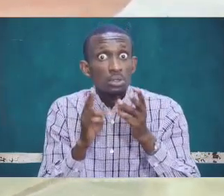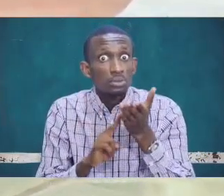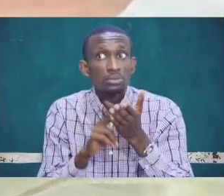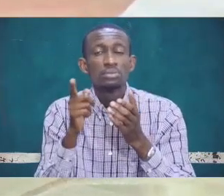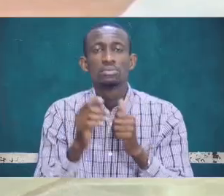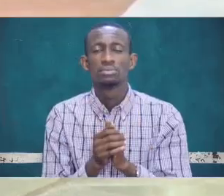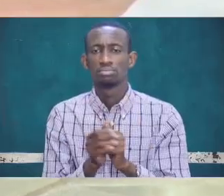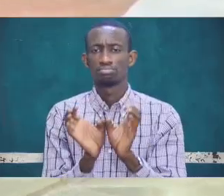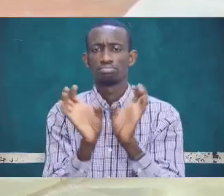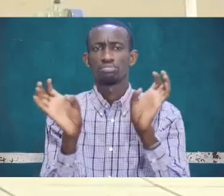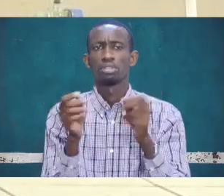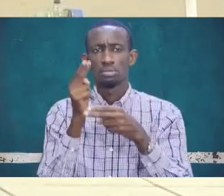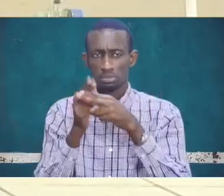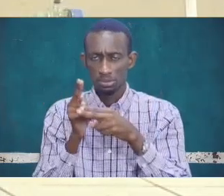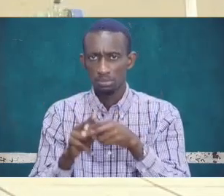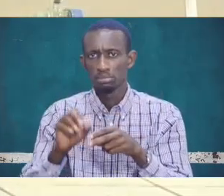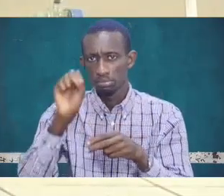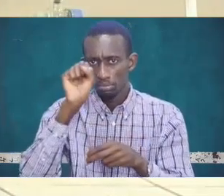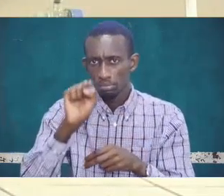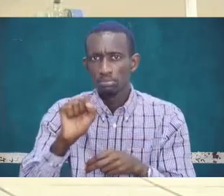here is sublimation.